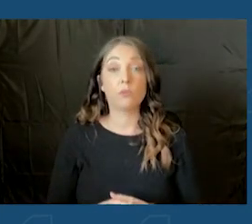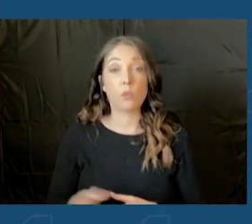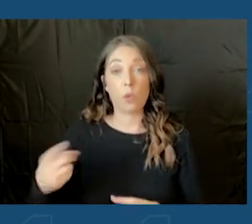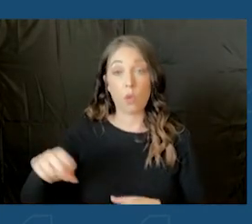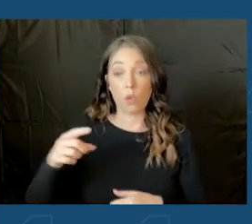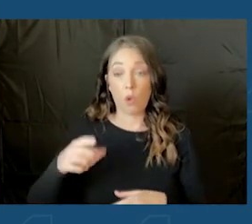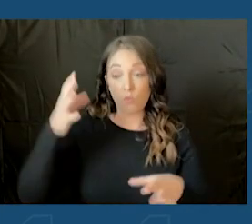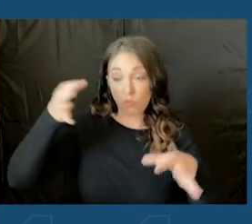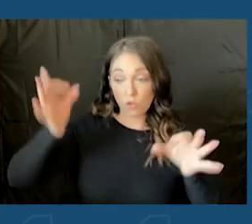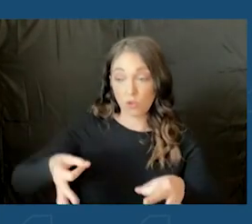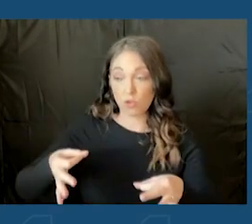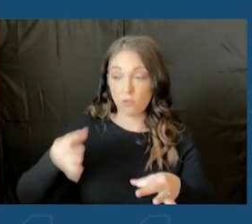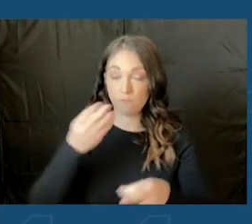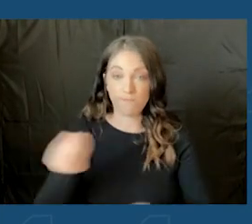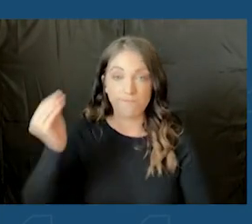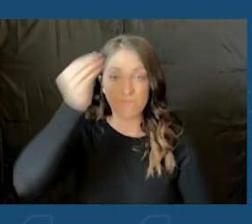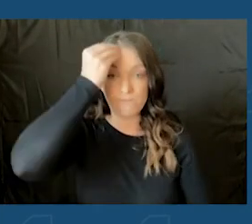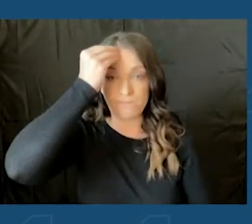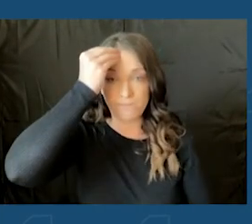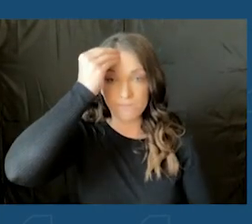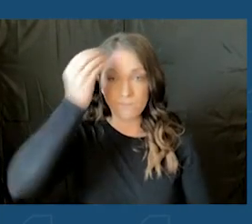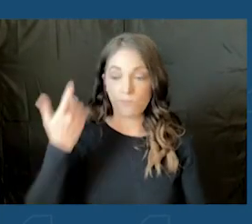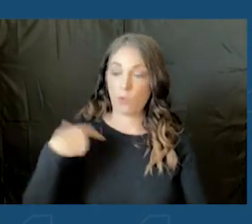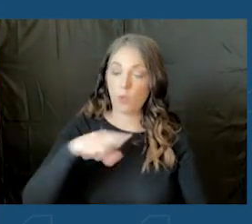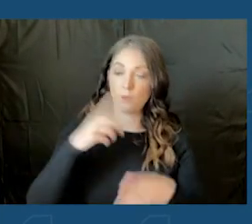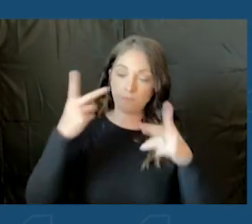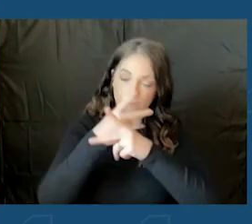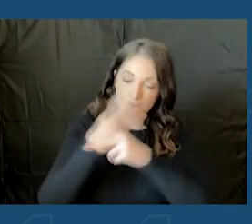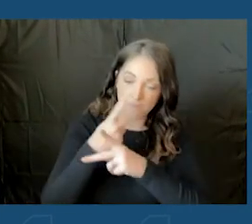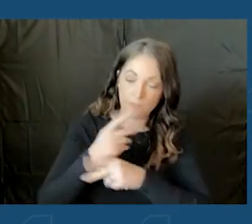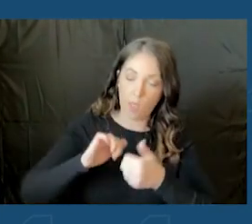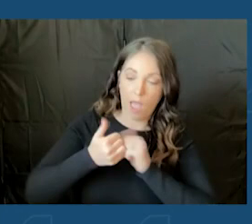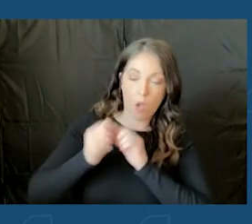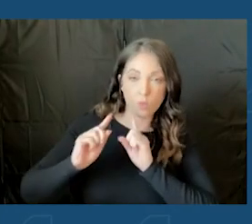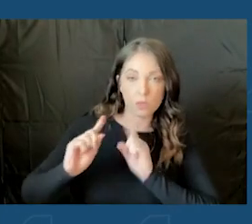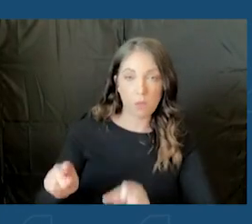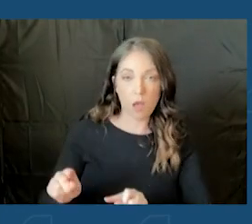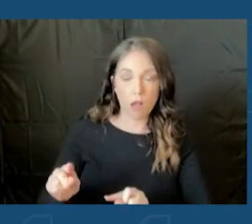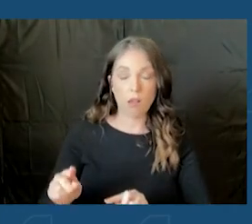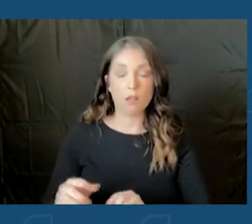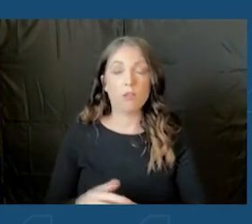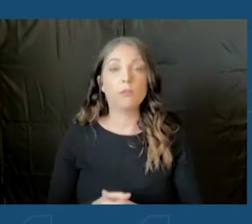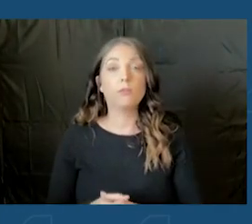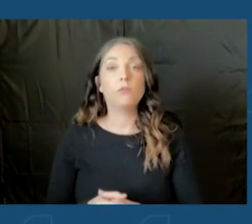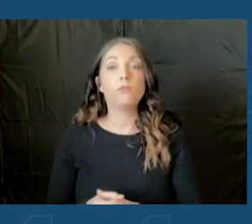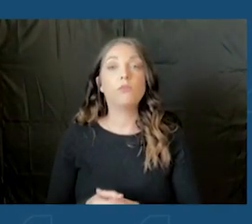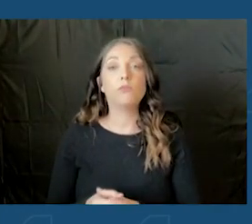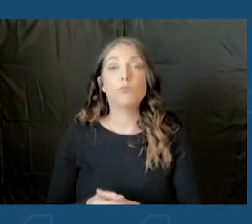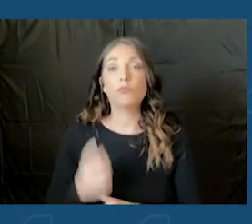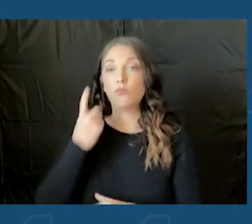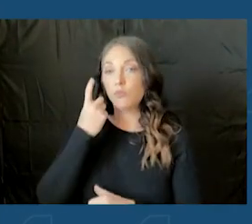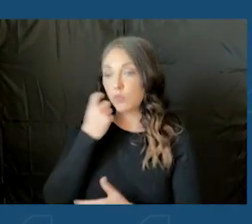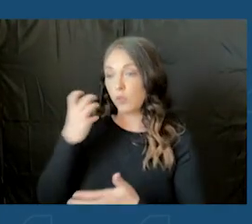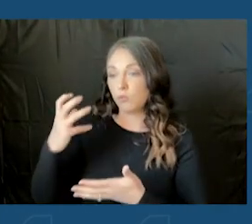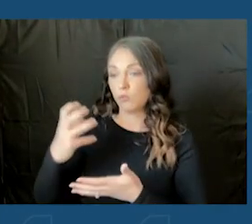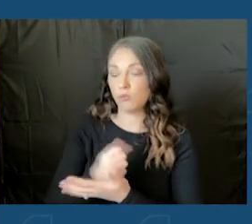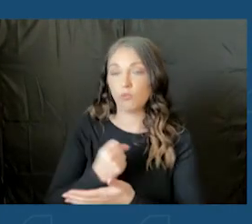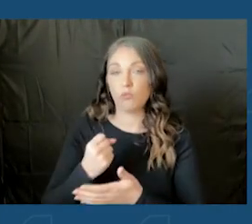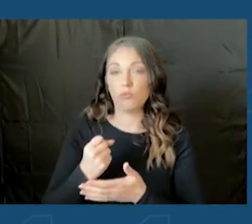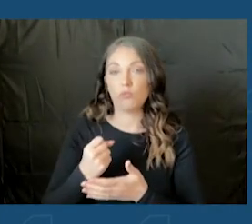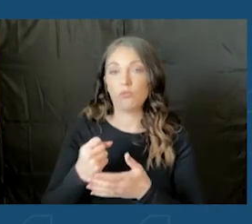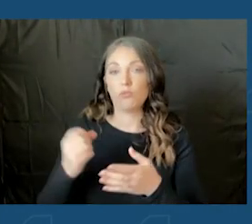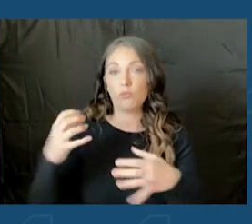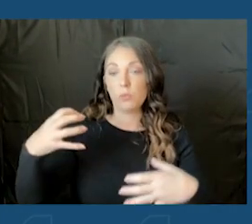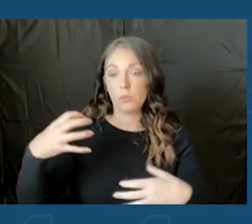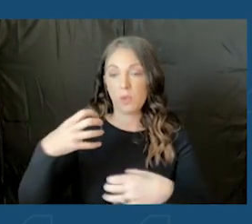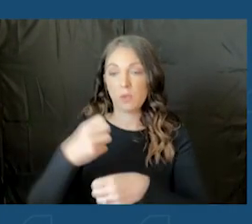already putting together ways that we're going to be able to respond. Did have a chance to recap some of our